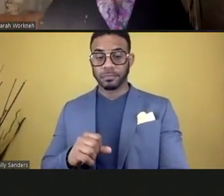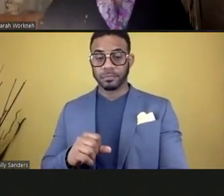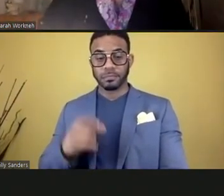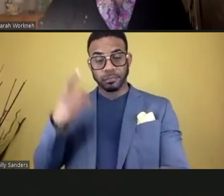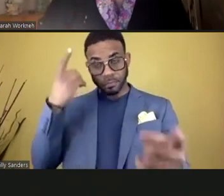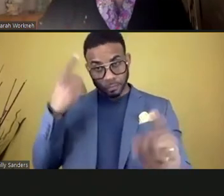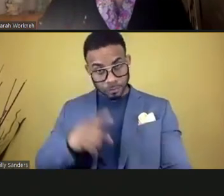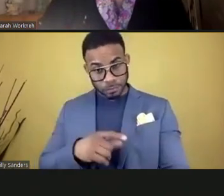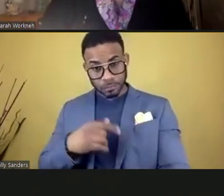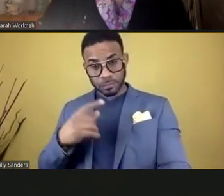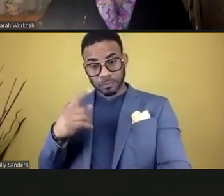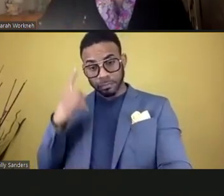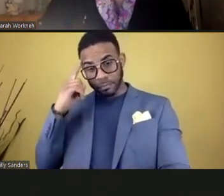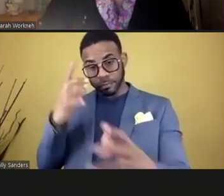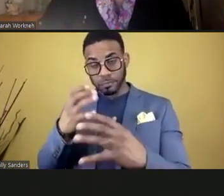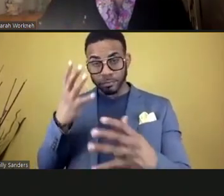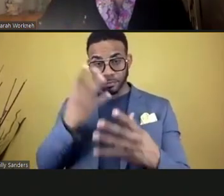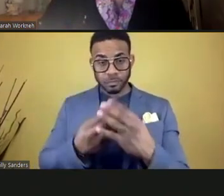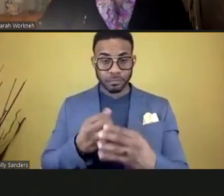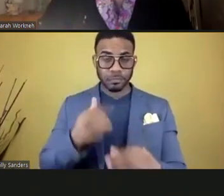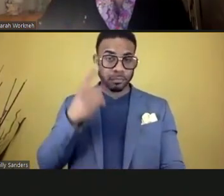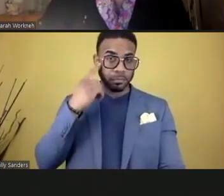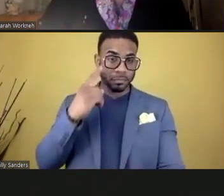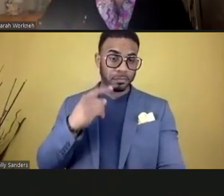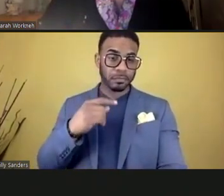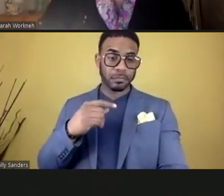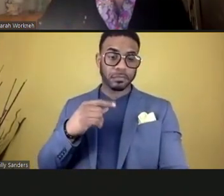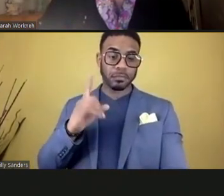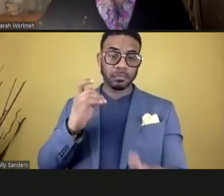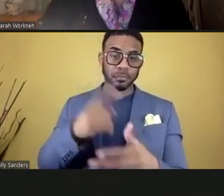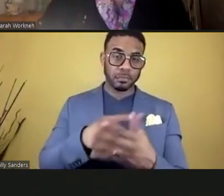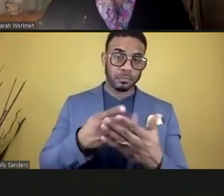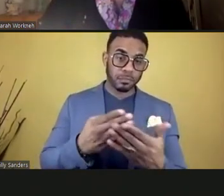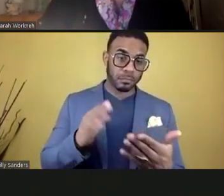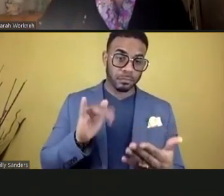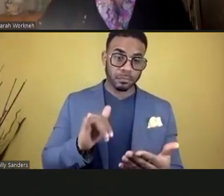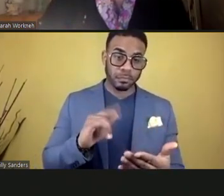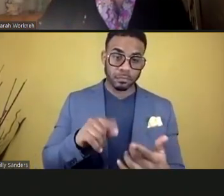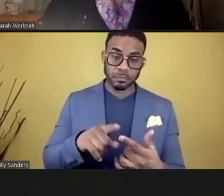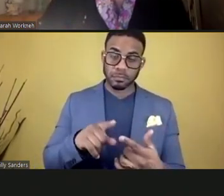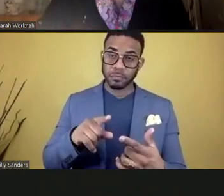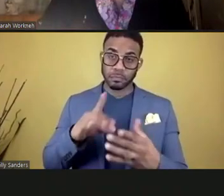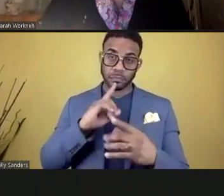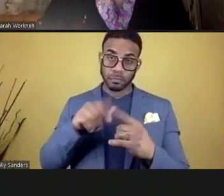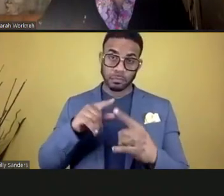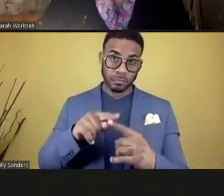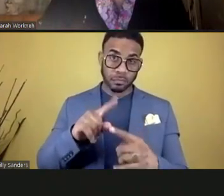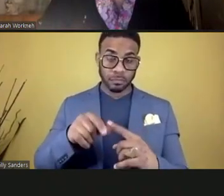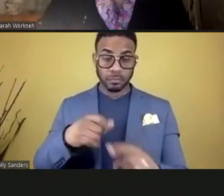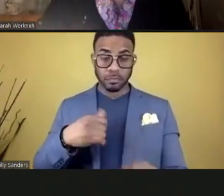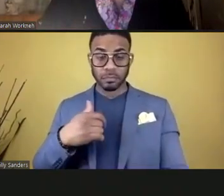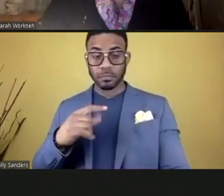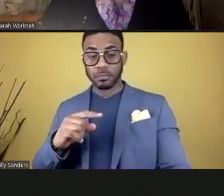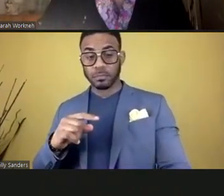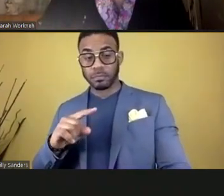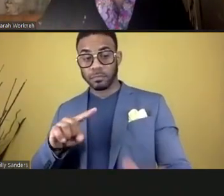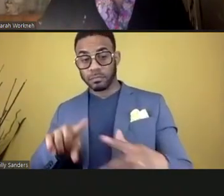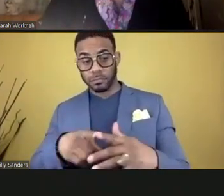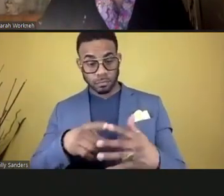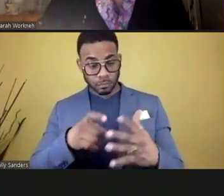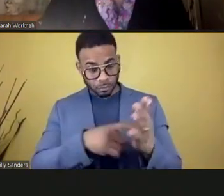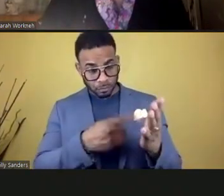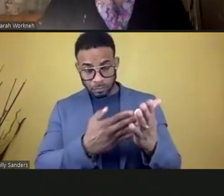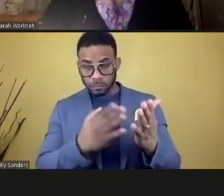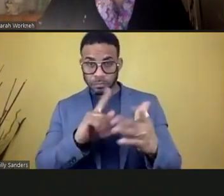Agreed. I think there's a lot missing. I think, you know, it's one of those things that when you, as we've spoken about it, when we start to scratch at a thing or